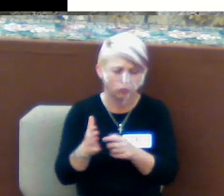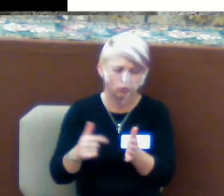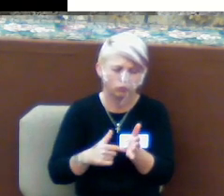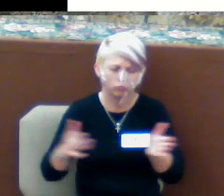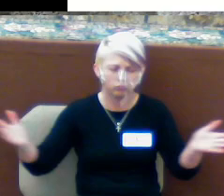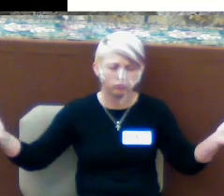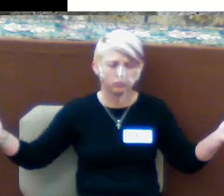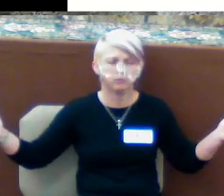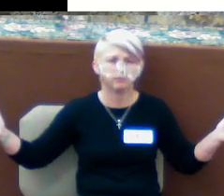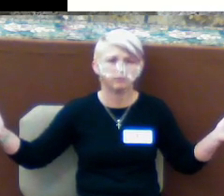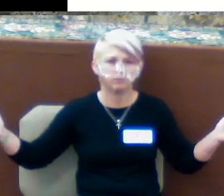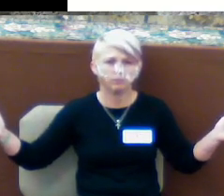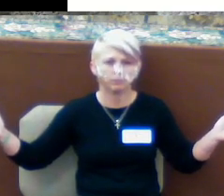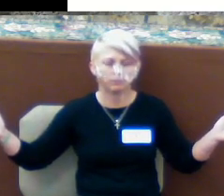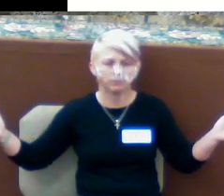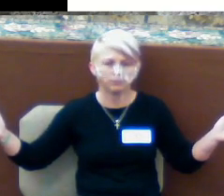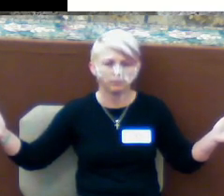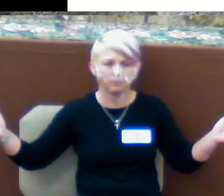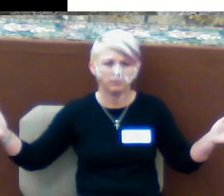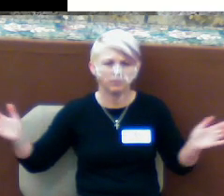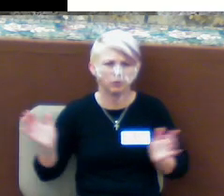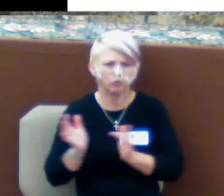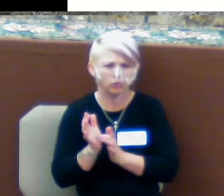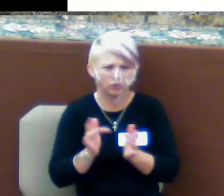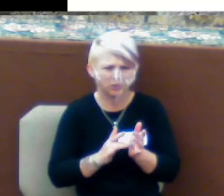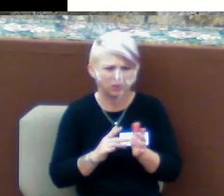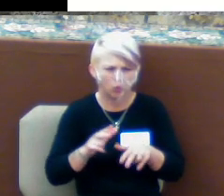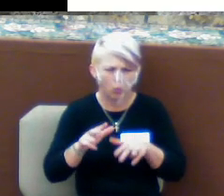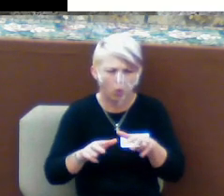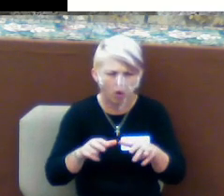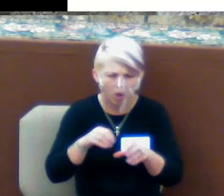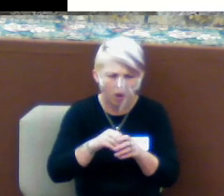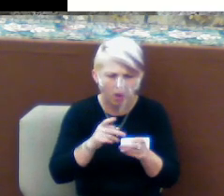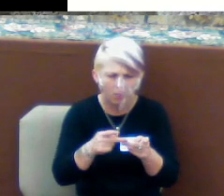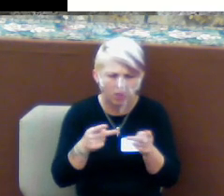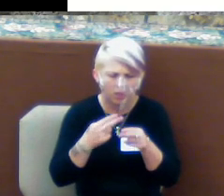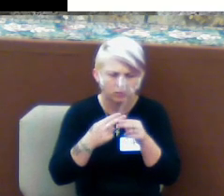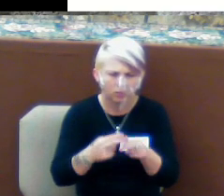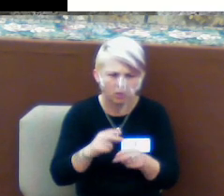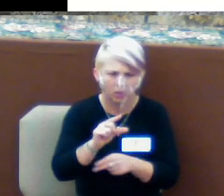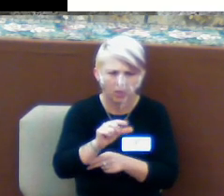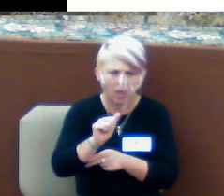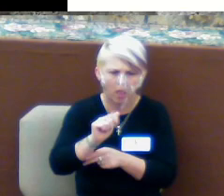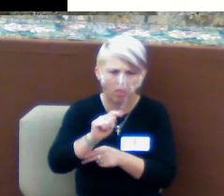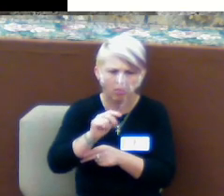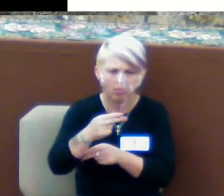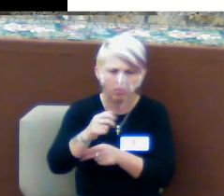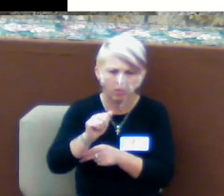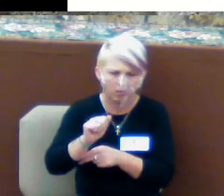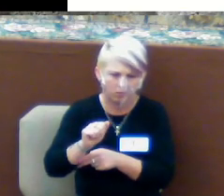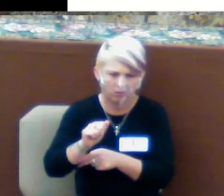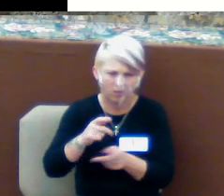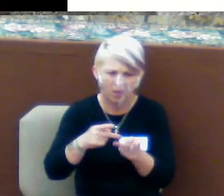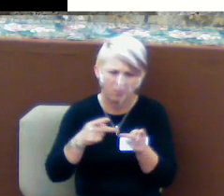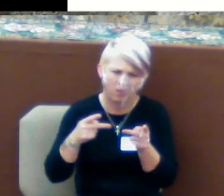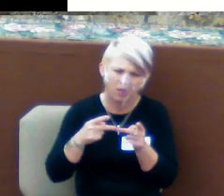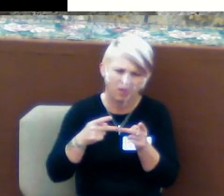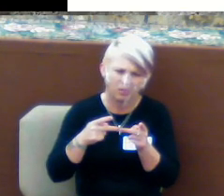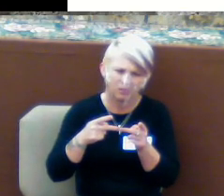will be delivered up to be crucified. Jesus walks to a place called Golgotha, the place of the